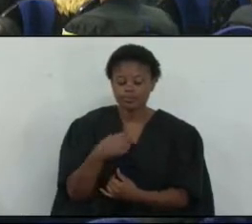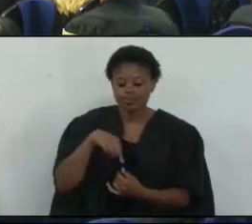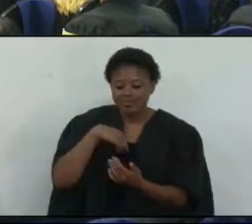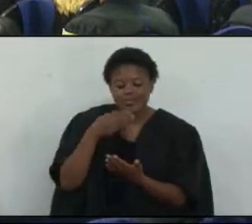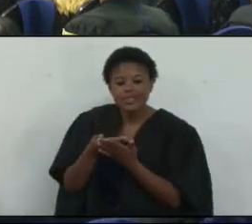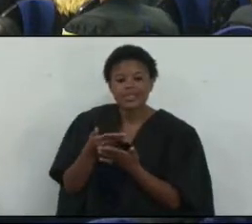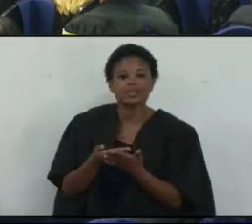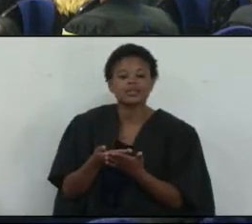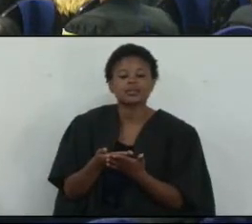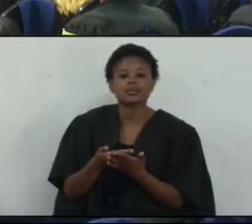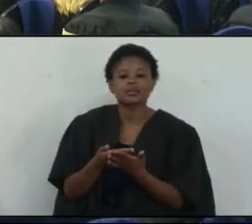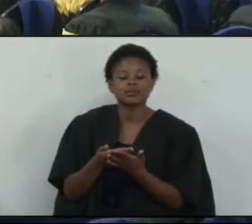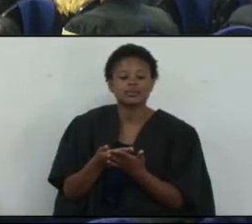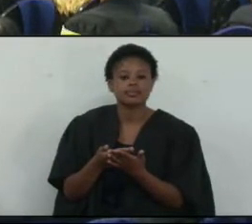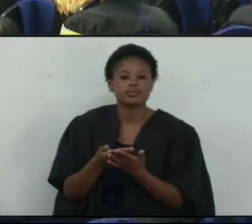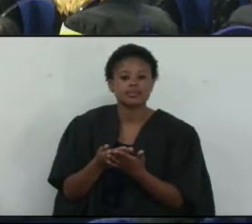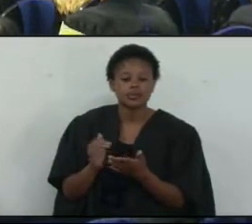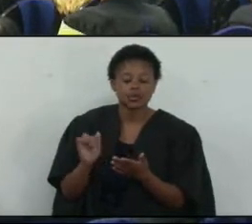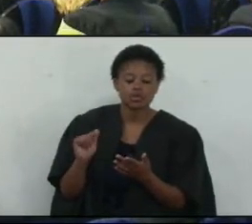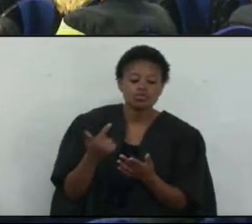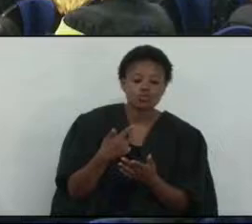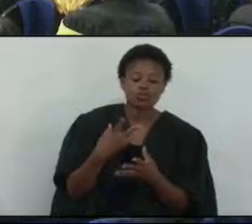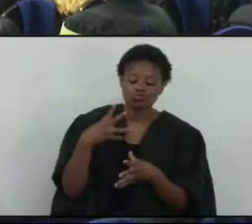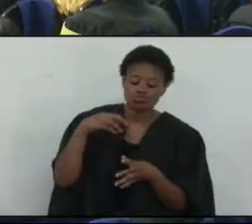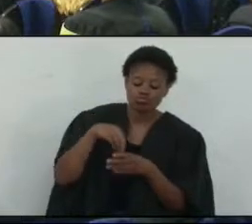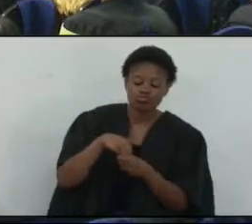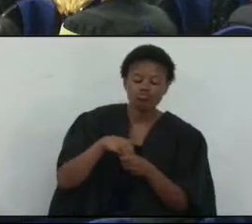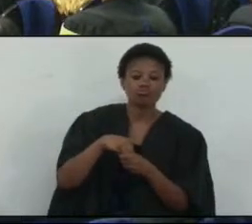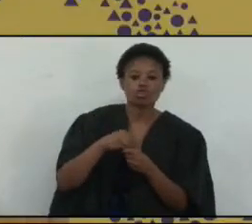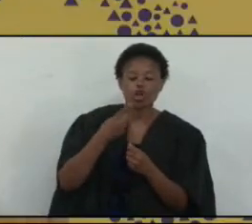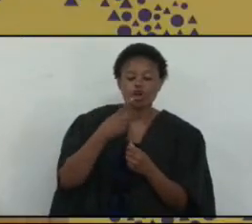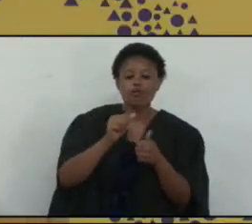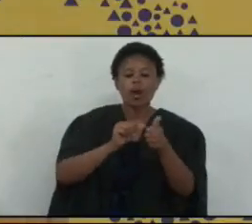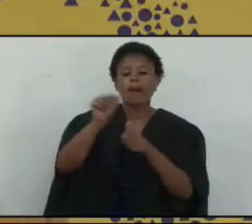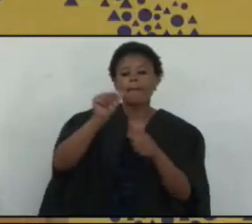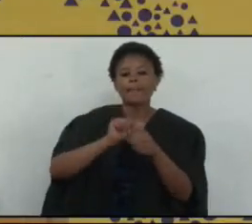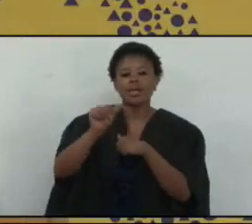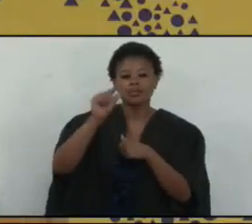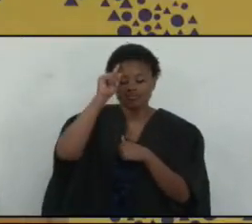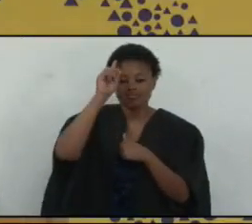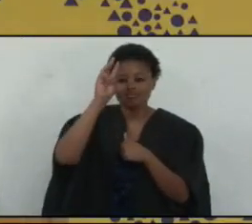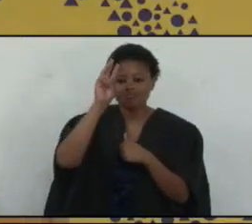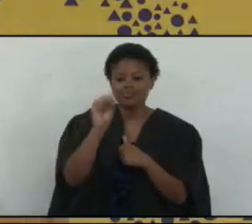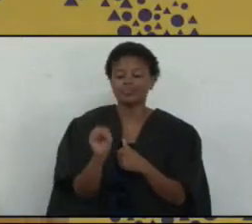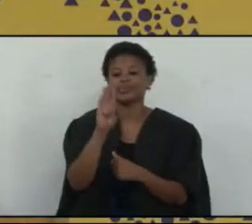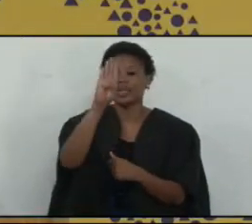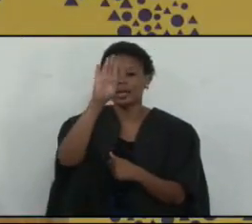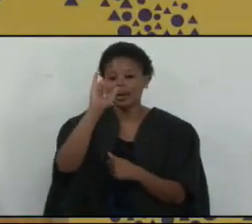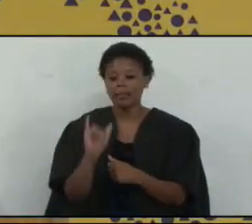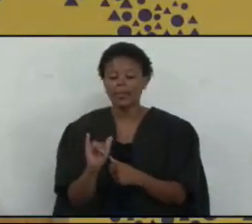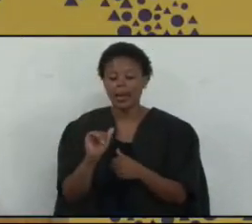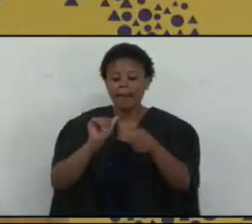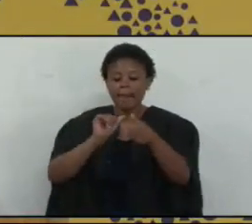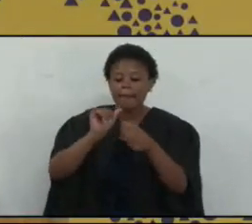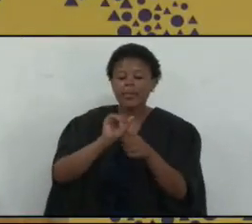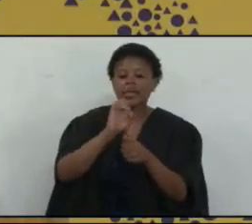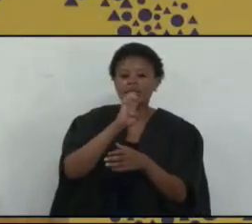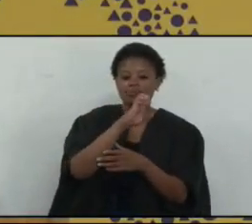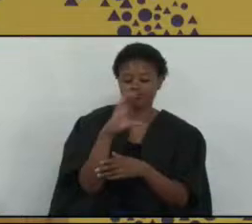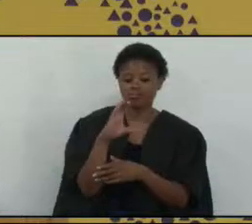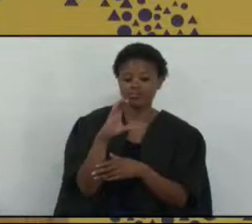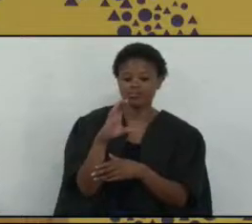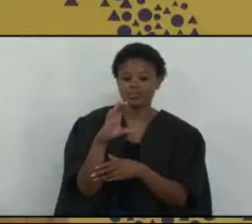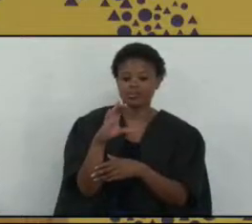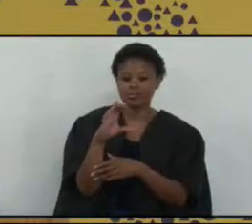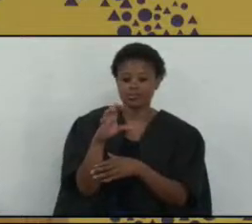can all contribute to make a better Nelson Mandela Bay, a better Eastern Cape, something that